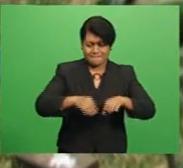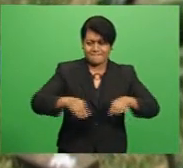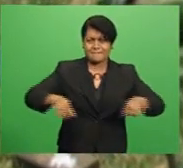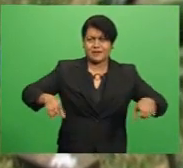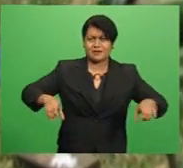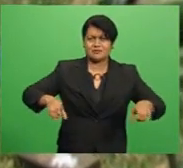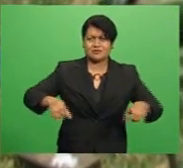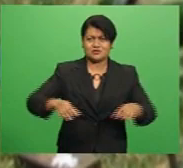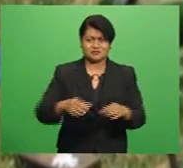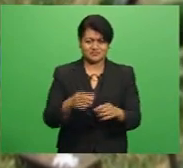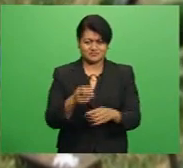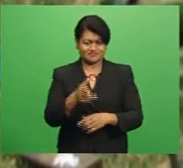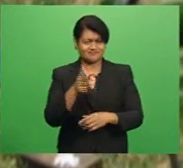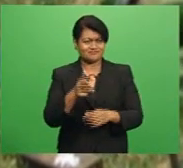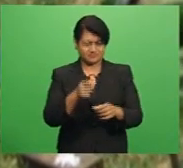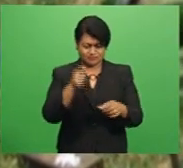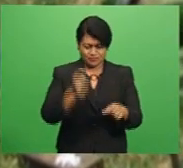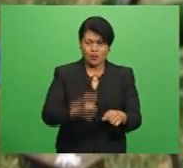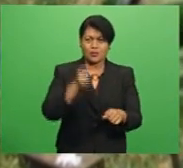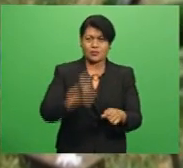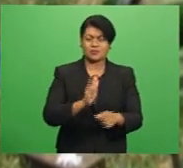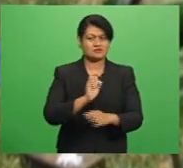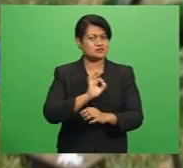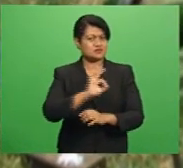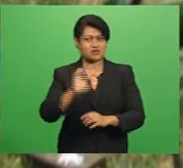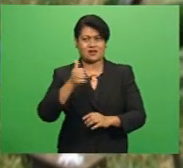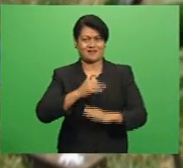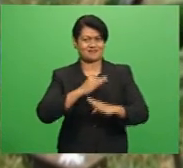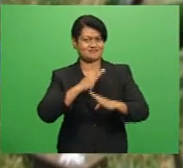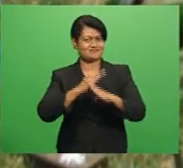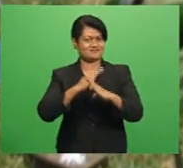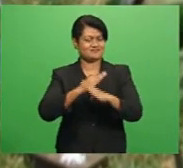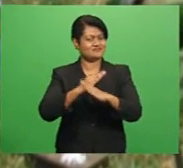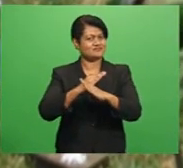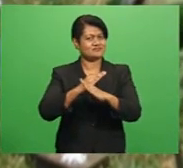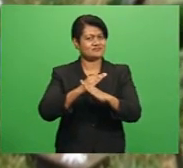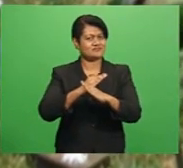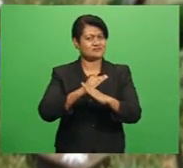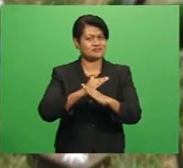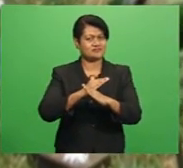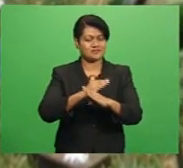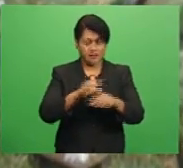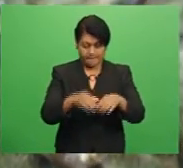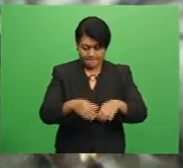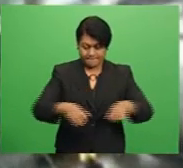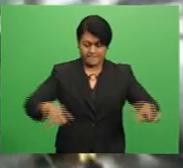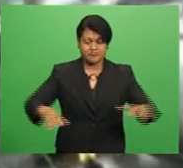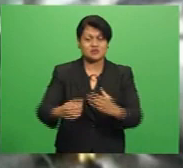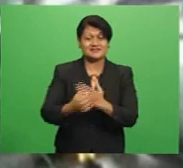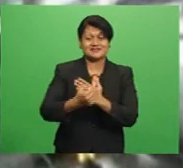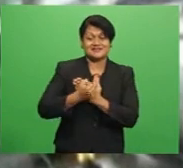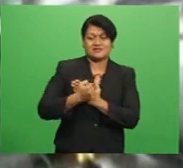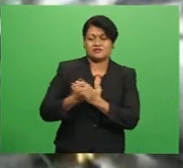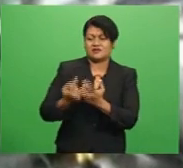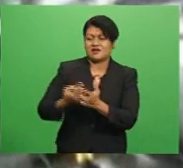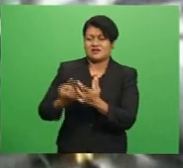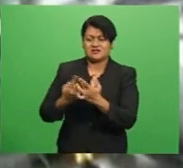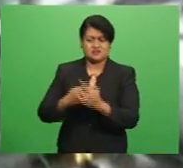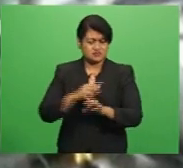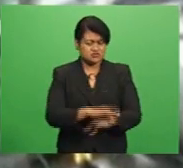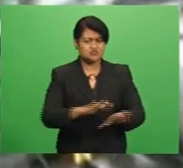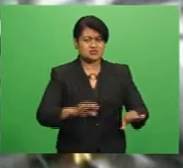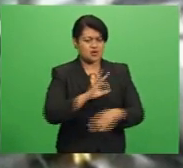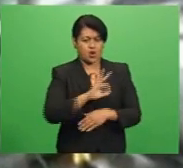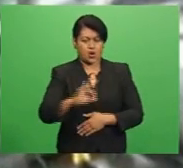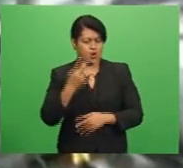We would urge on the safety of everybody to refrain from using bamboo guns, because if kids are unsupervised or